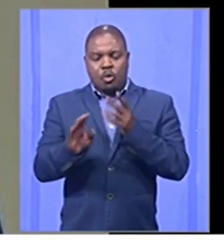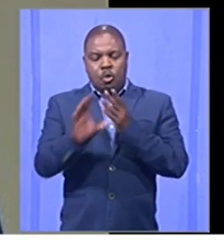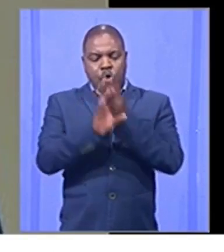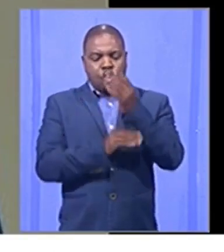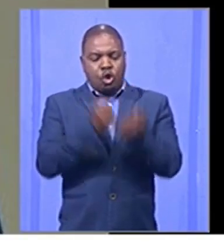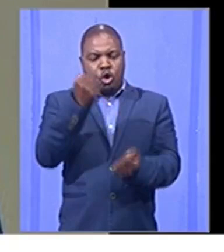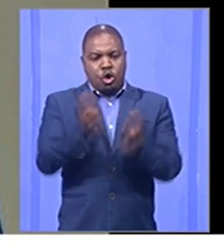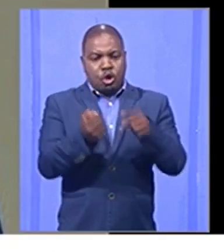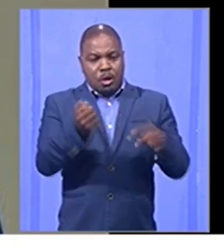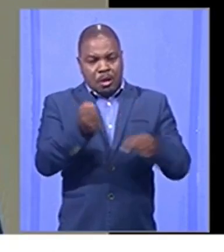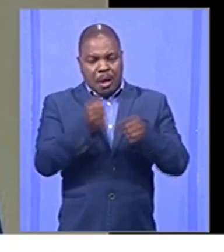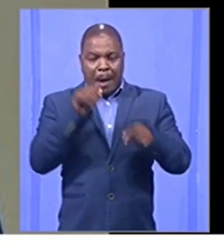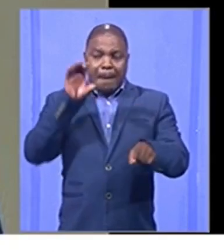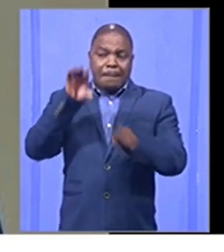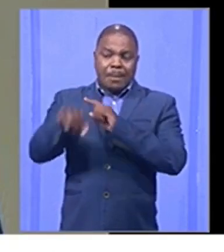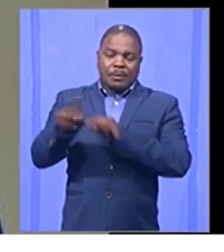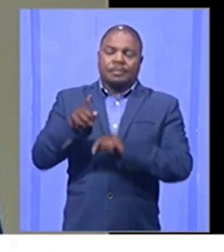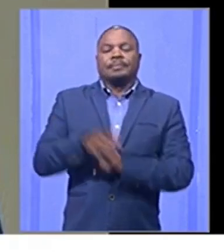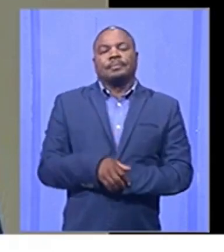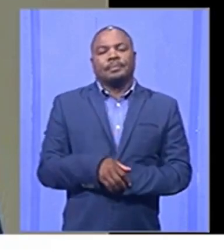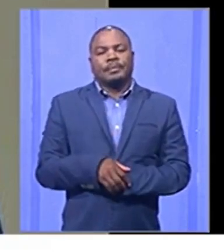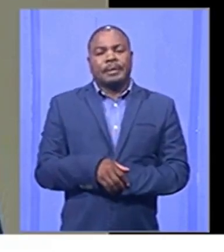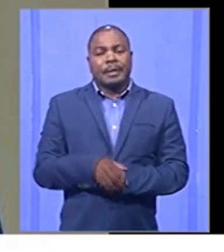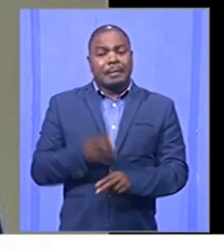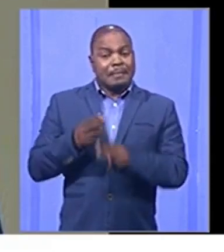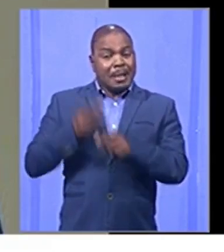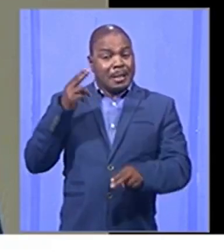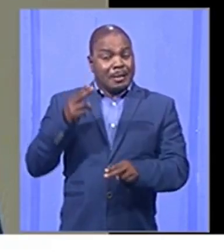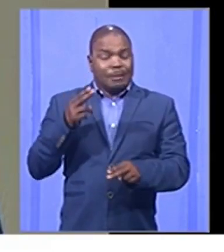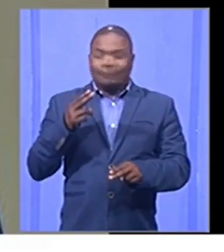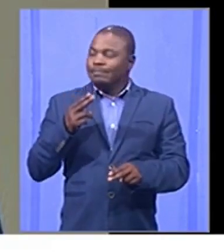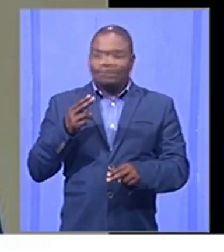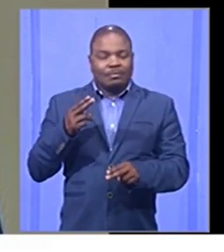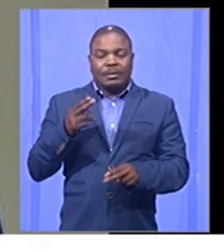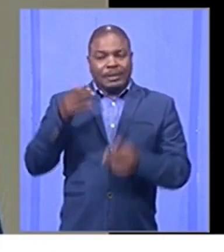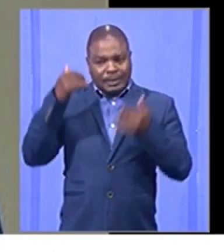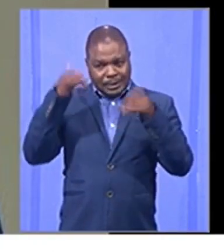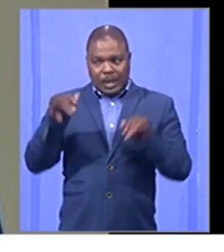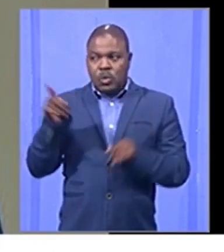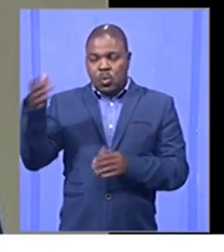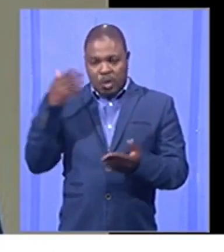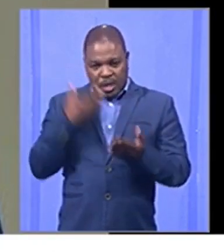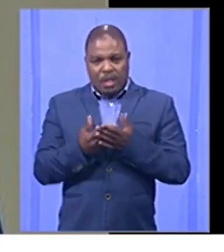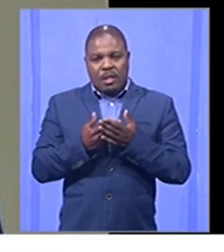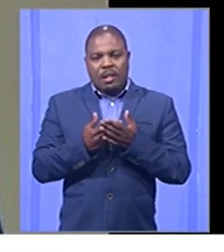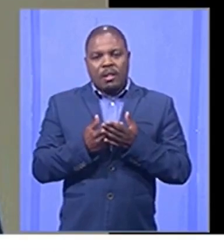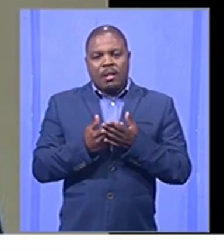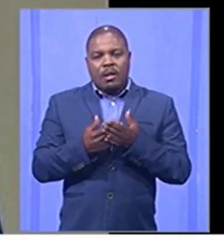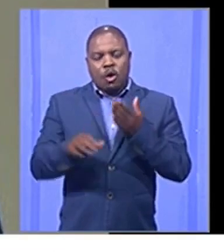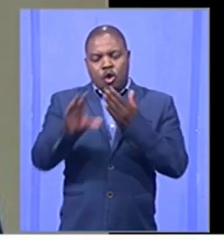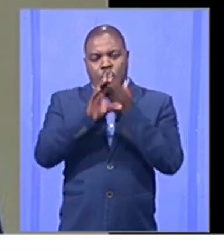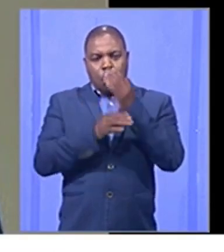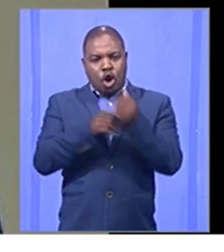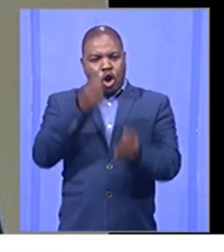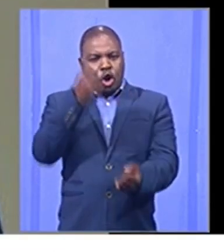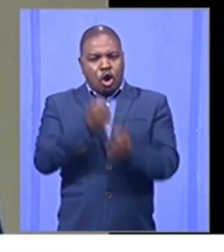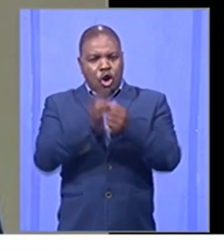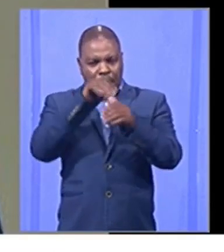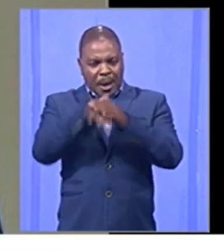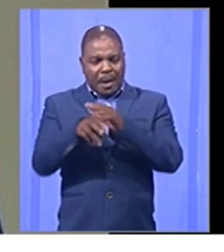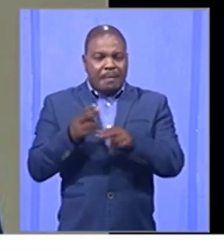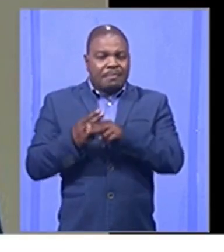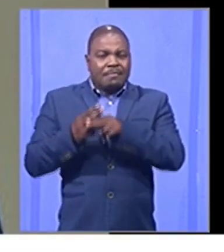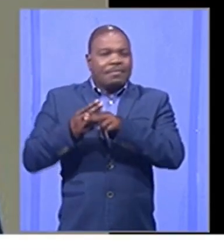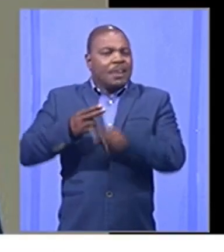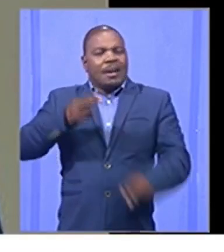Constitutional Court is not final. He can still go to the Constitutional Court for a